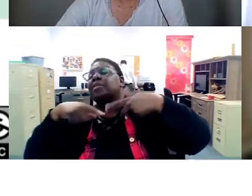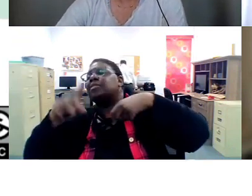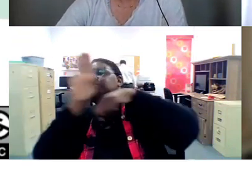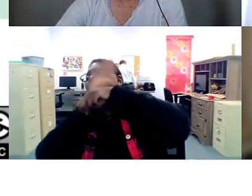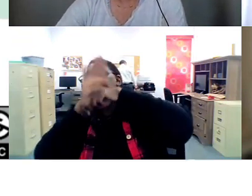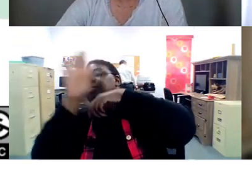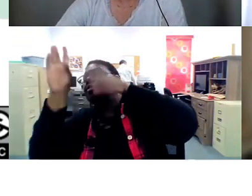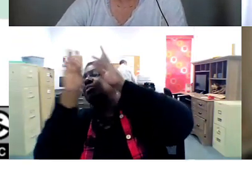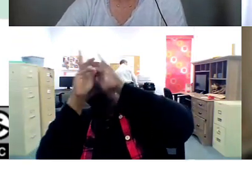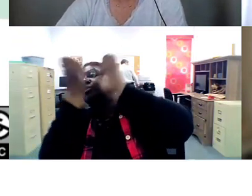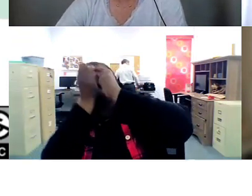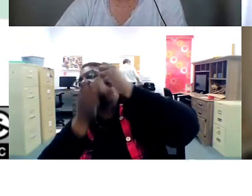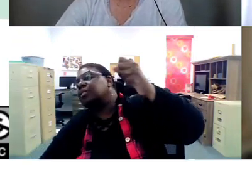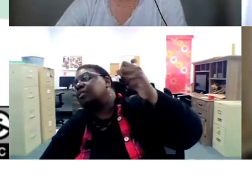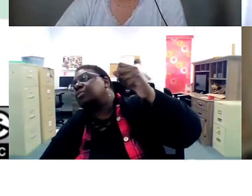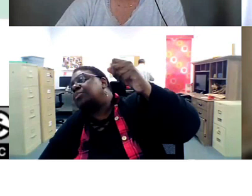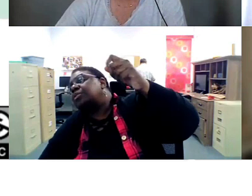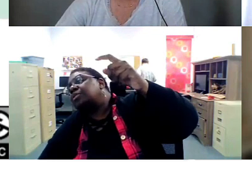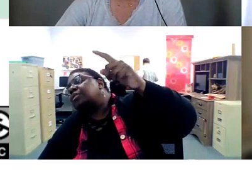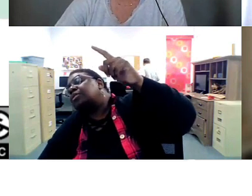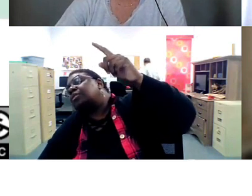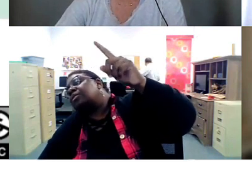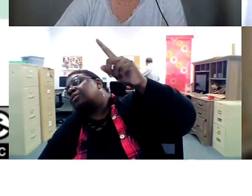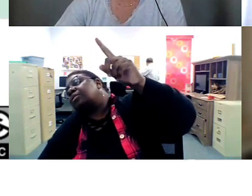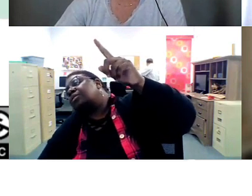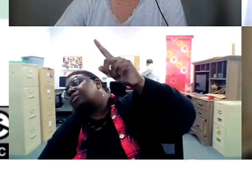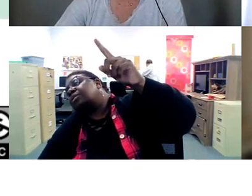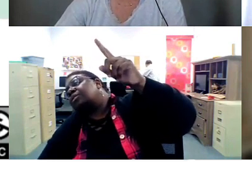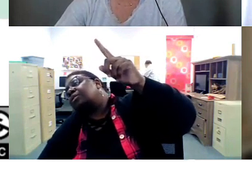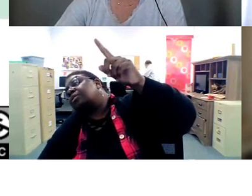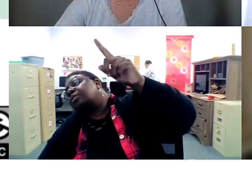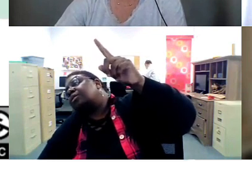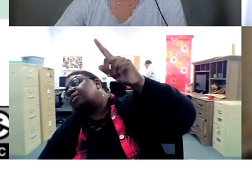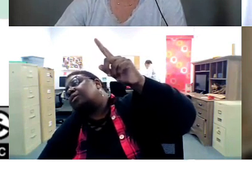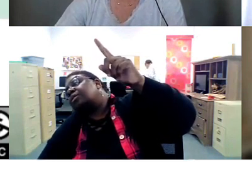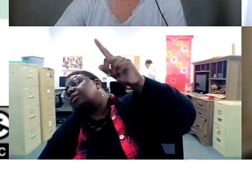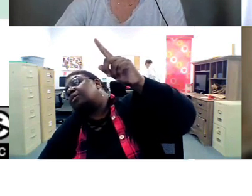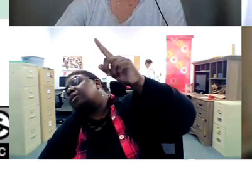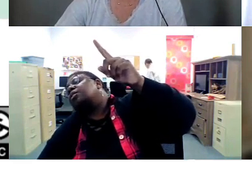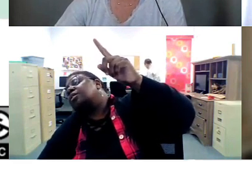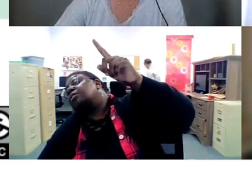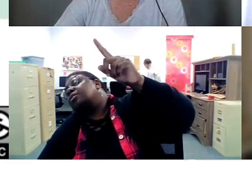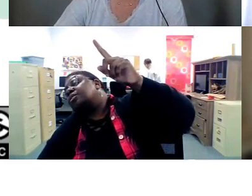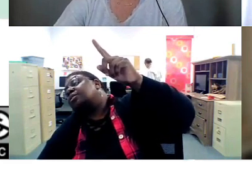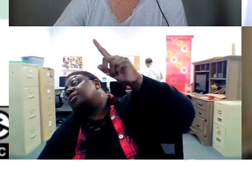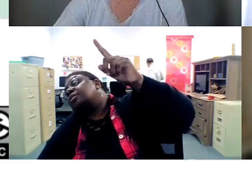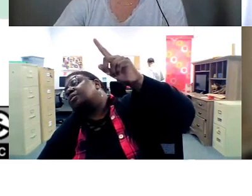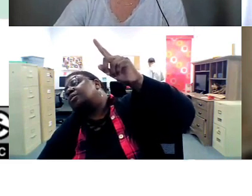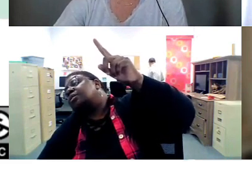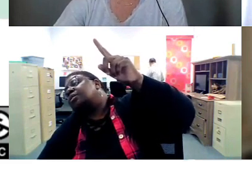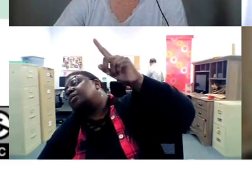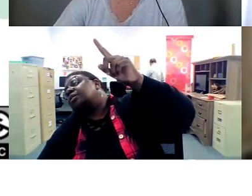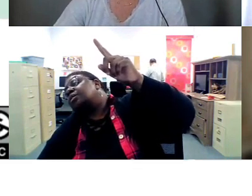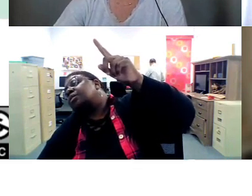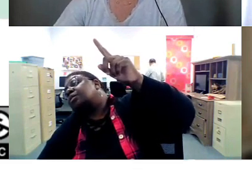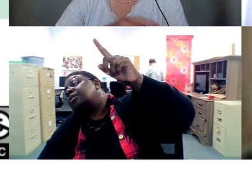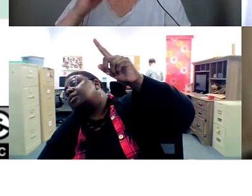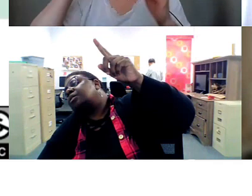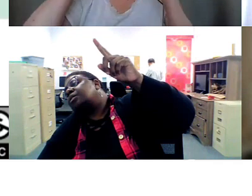about the yellow and the red, sorry, someone's just getting my attention. Sorry, I'm busy.